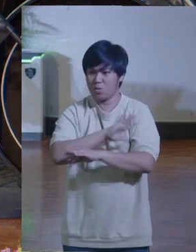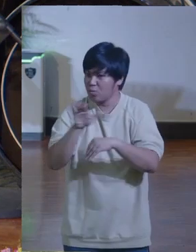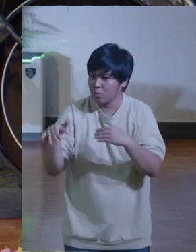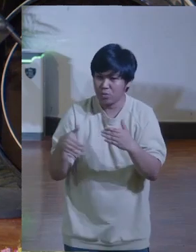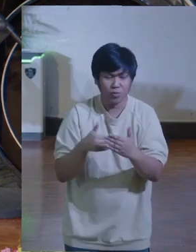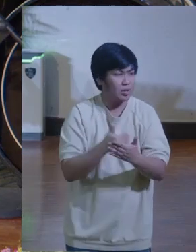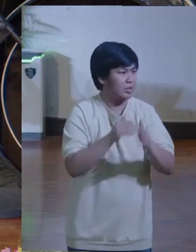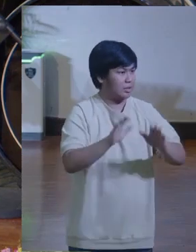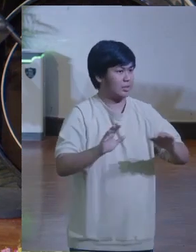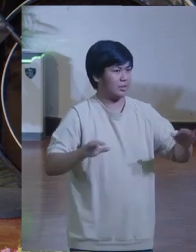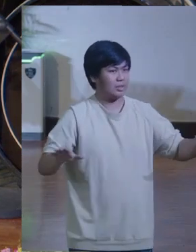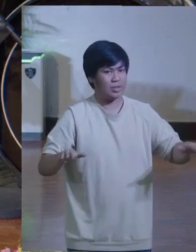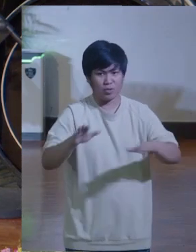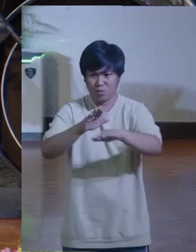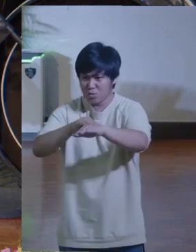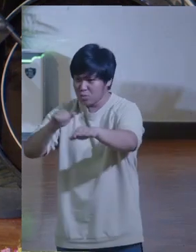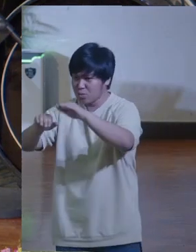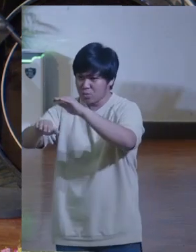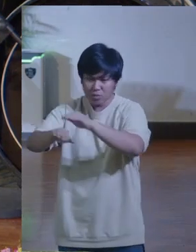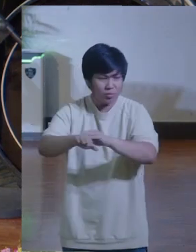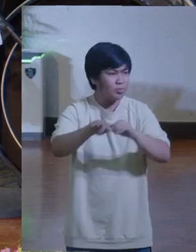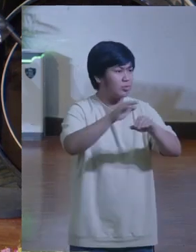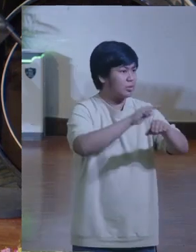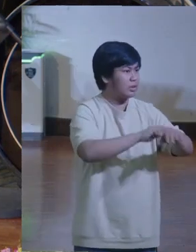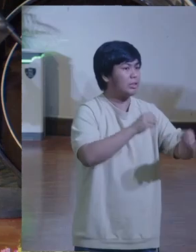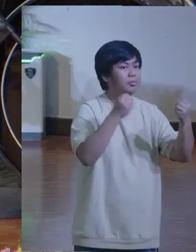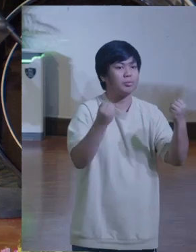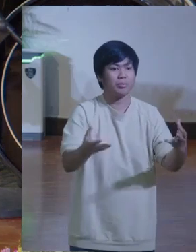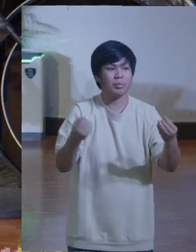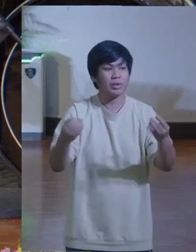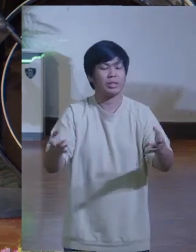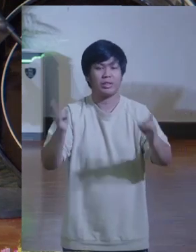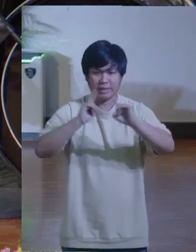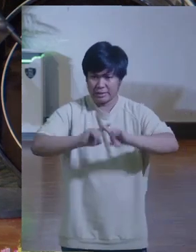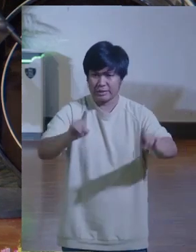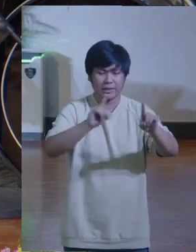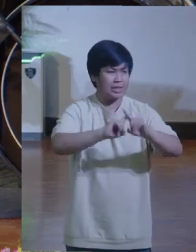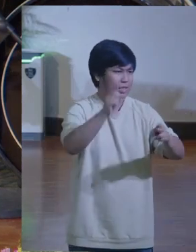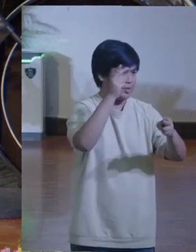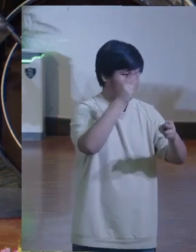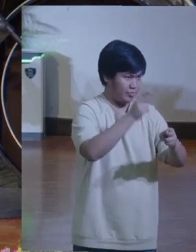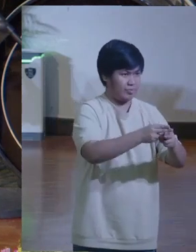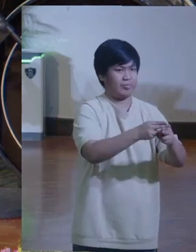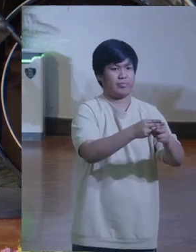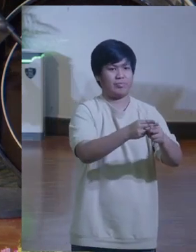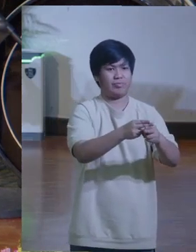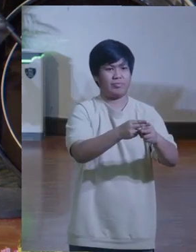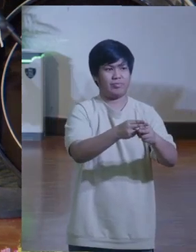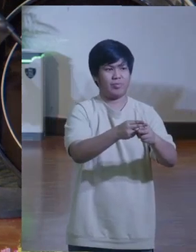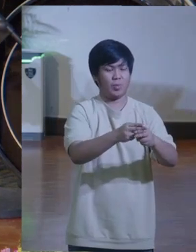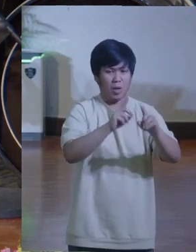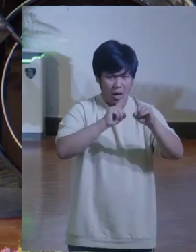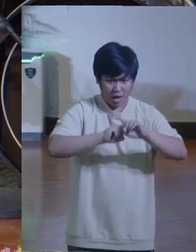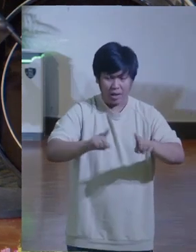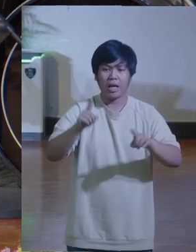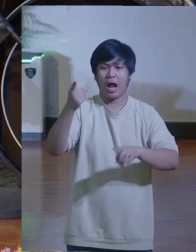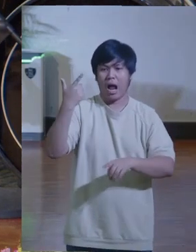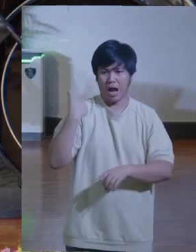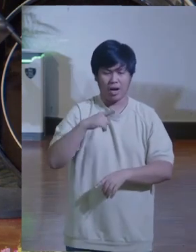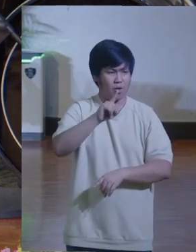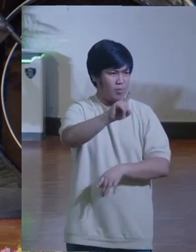of the children calling to Him by many a different name.